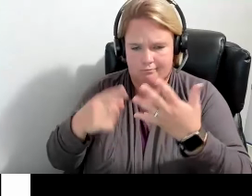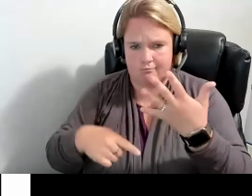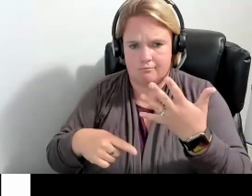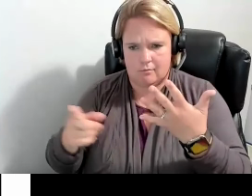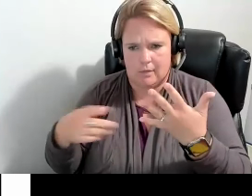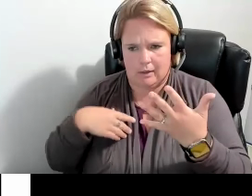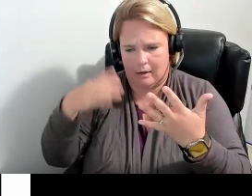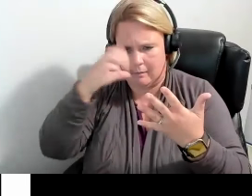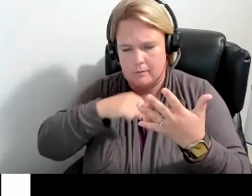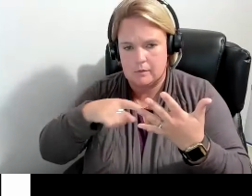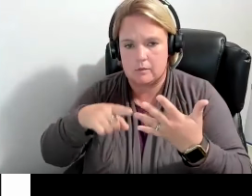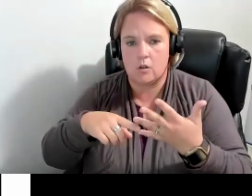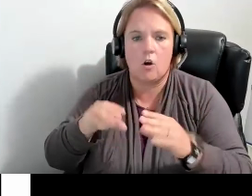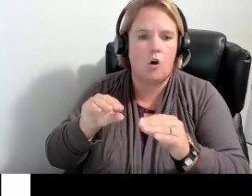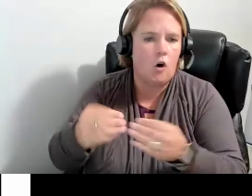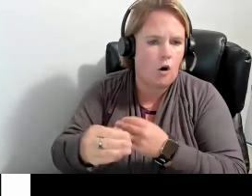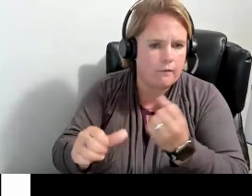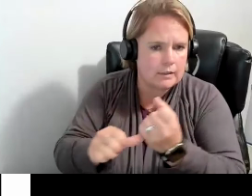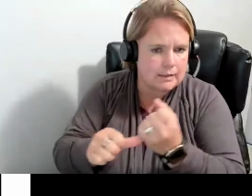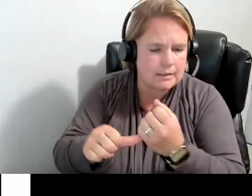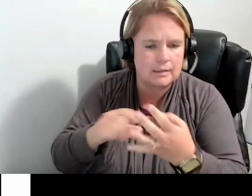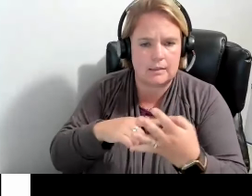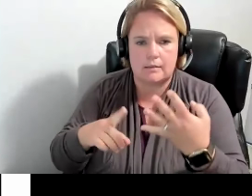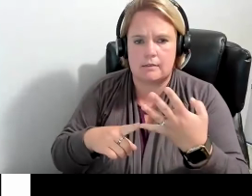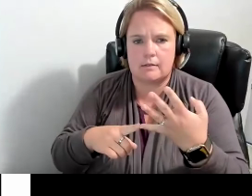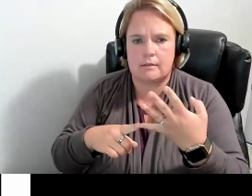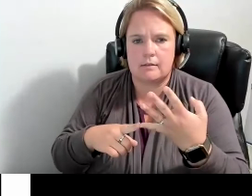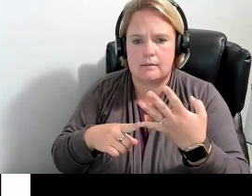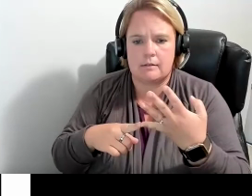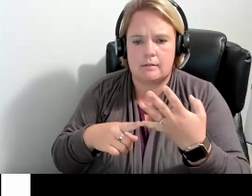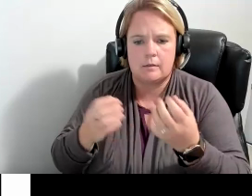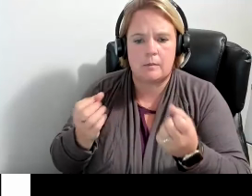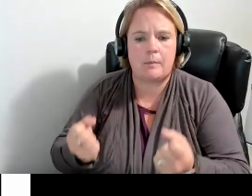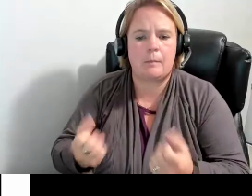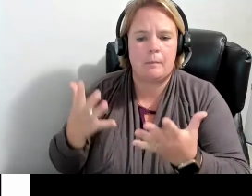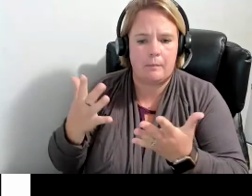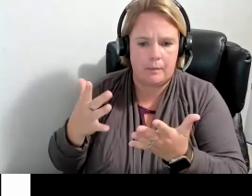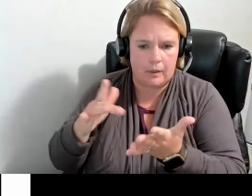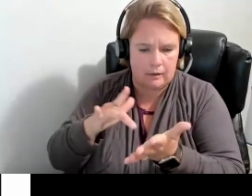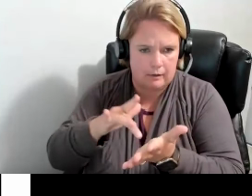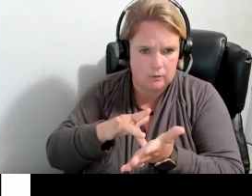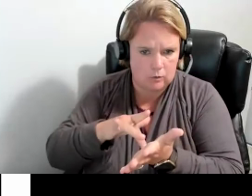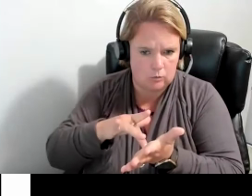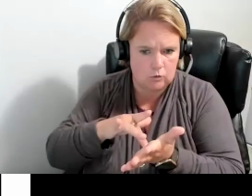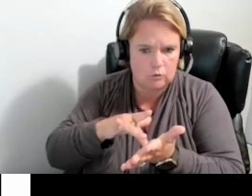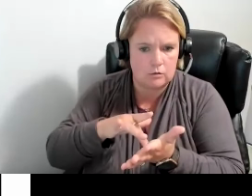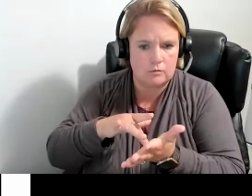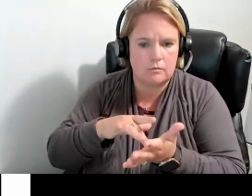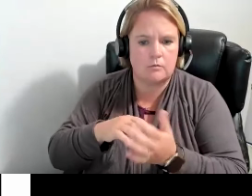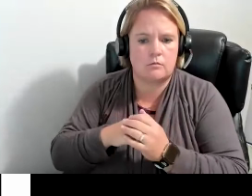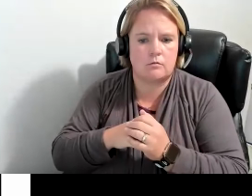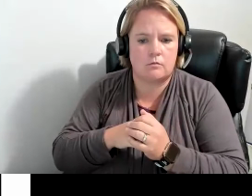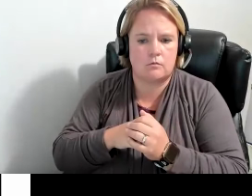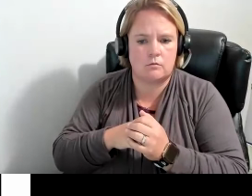them. office. Like the office assistant programs. And a lot of those programs funnel into jobs going right into Fresno Unified. So